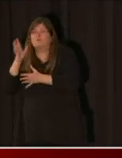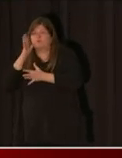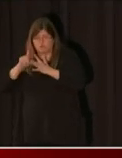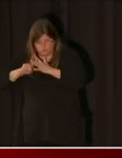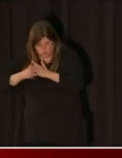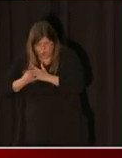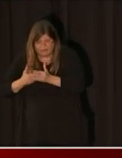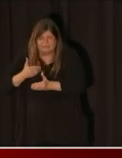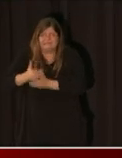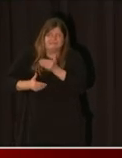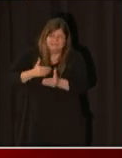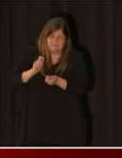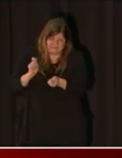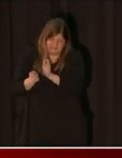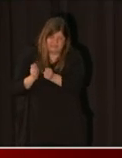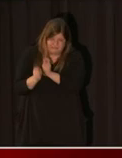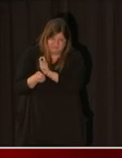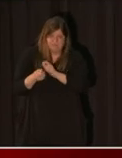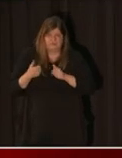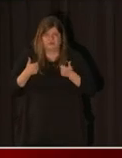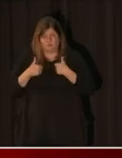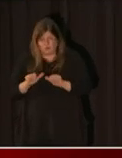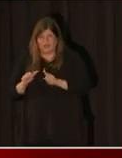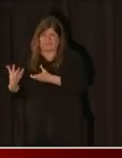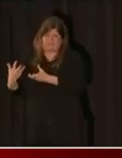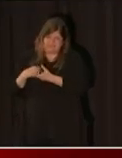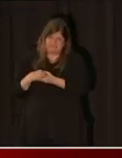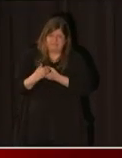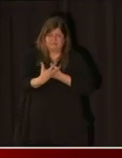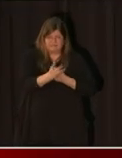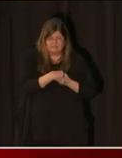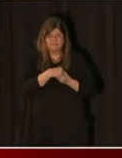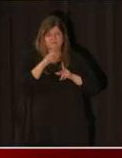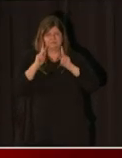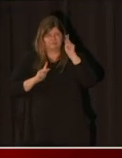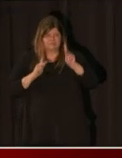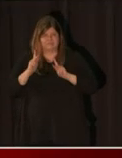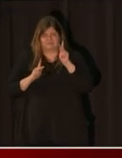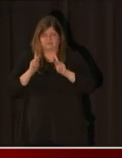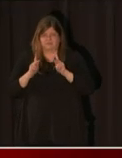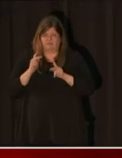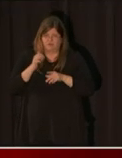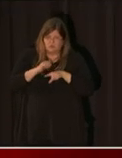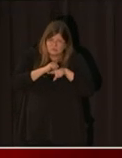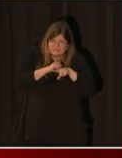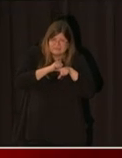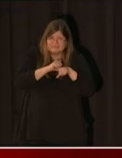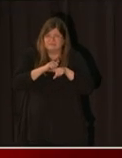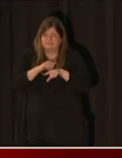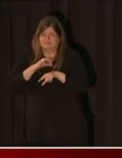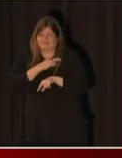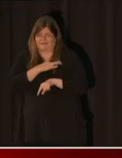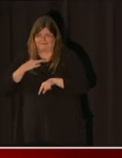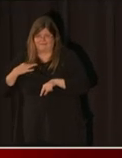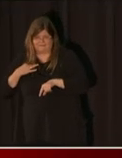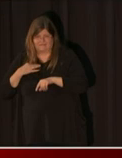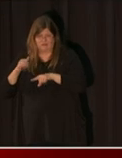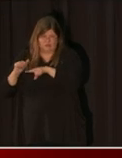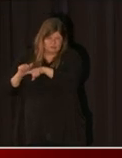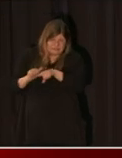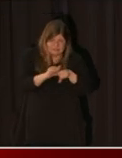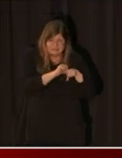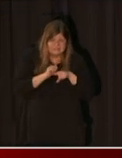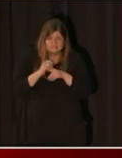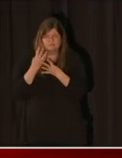be apart, others about training for staff and for inmates. So we think those